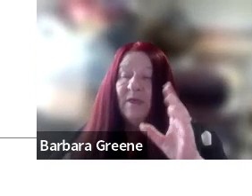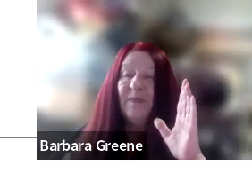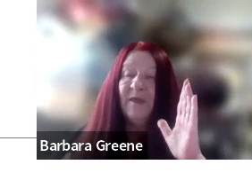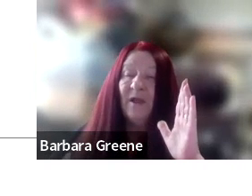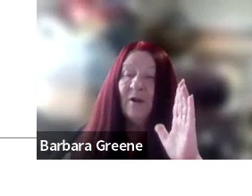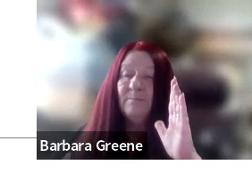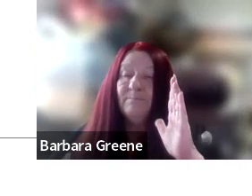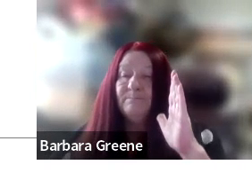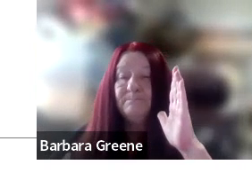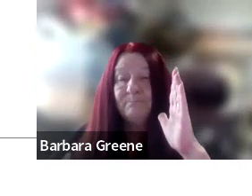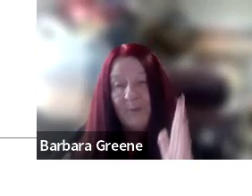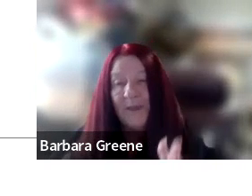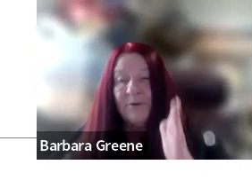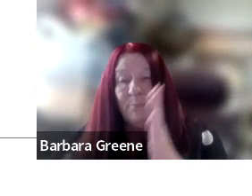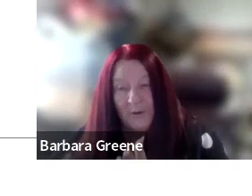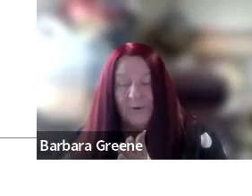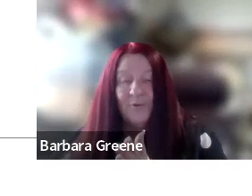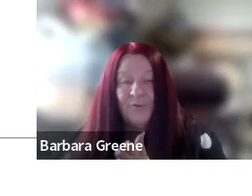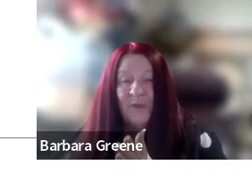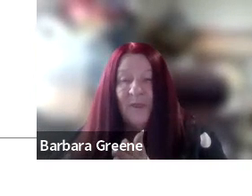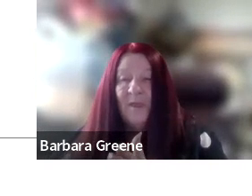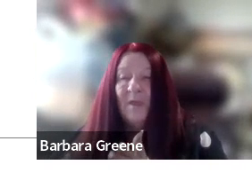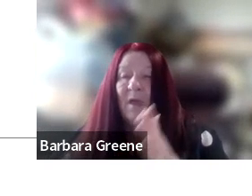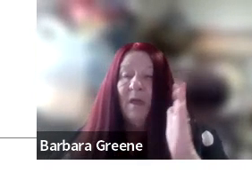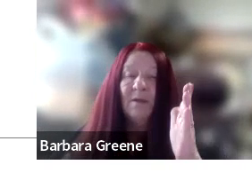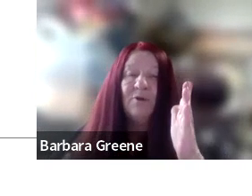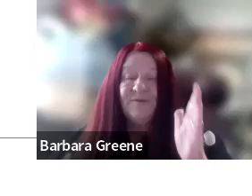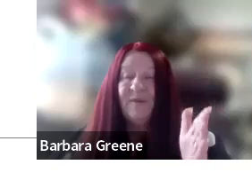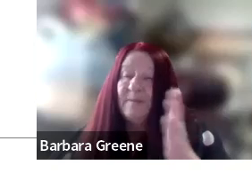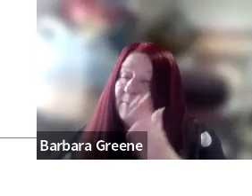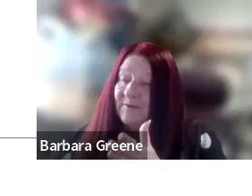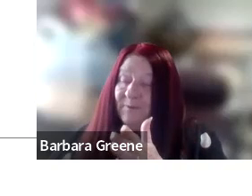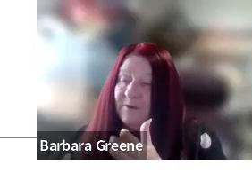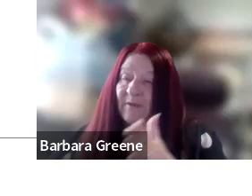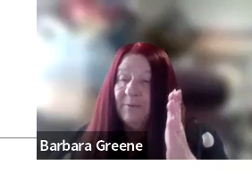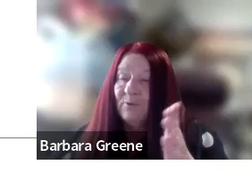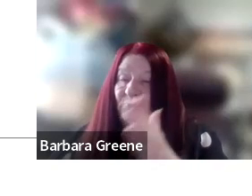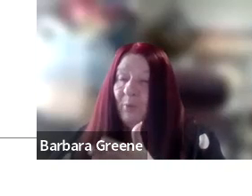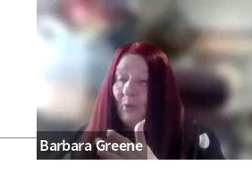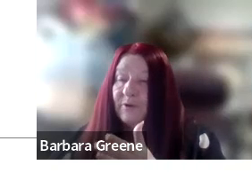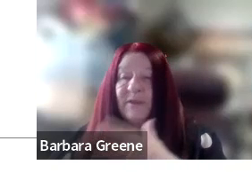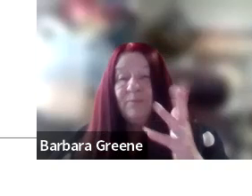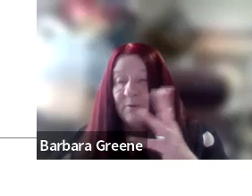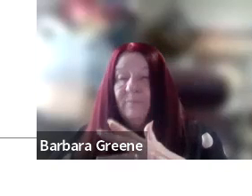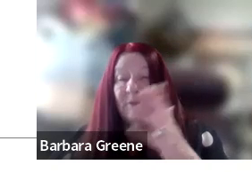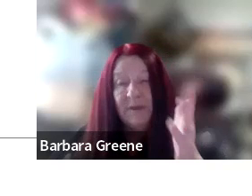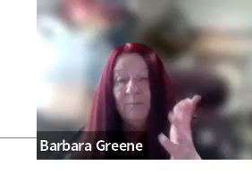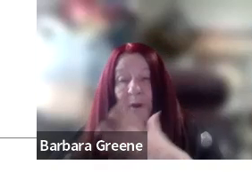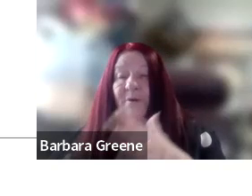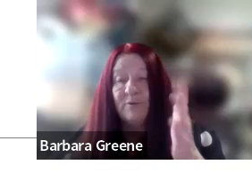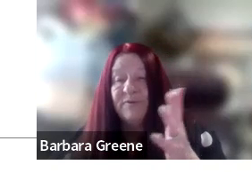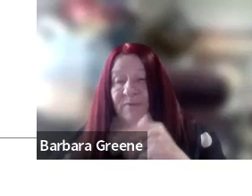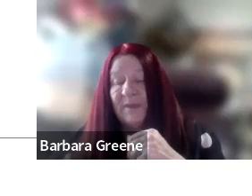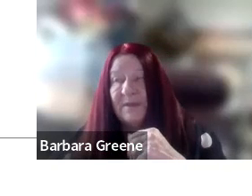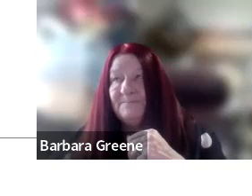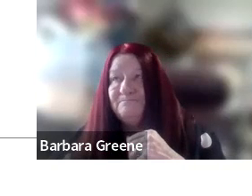critical that our provider partners could see the benefit of peer support